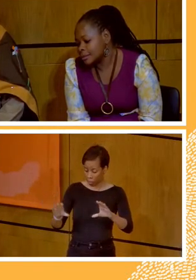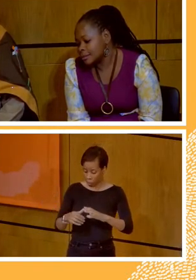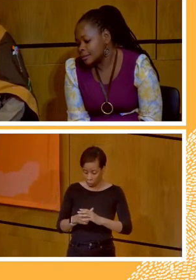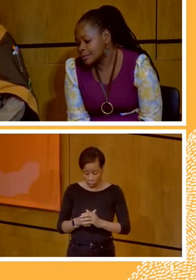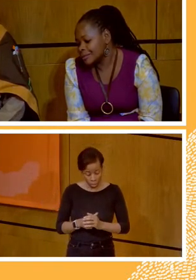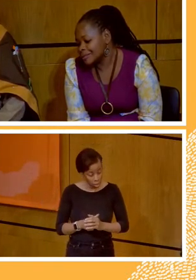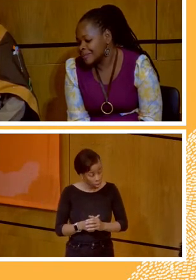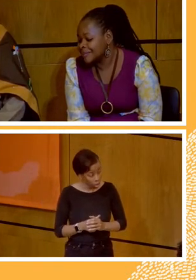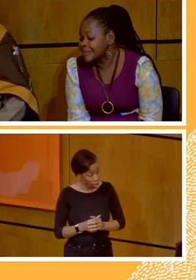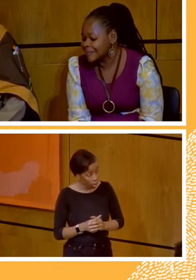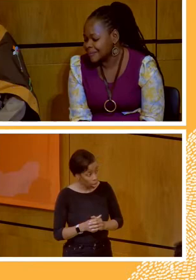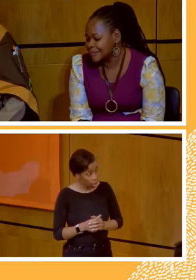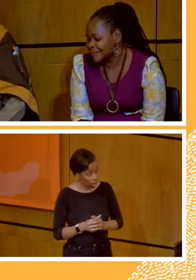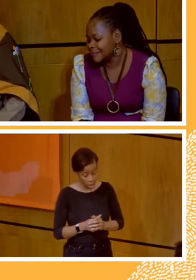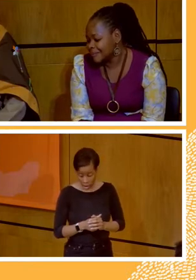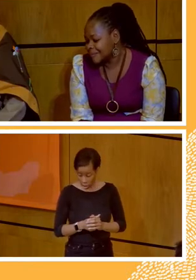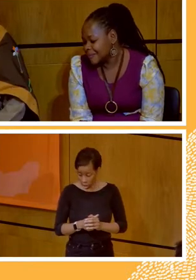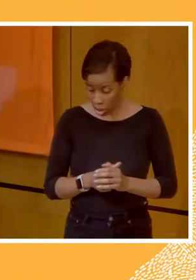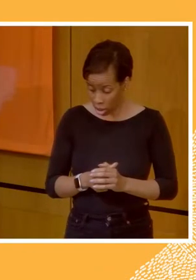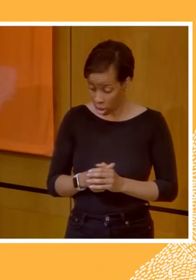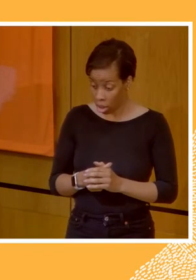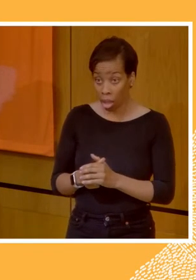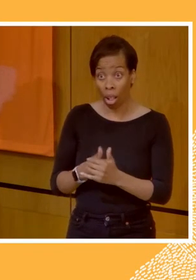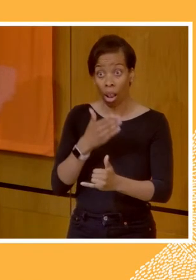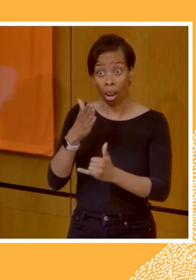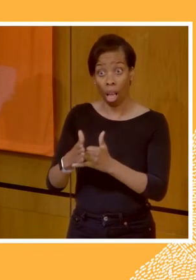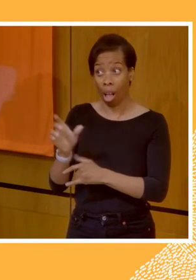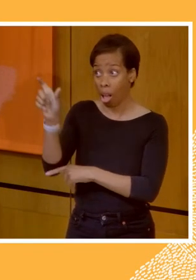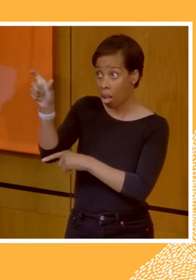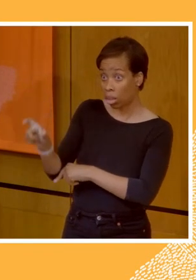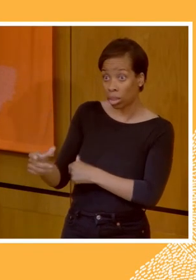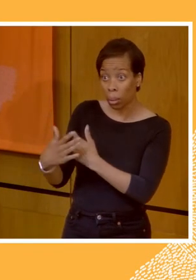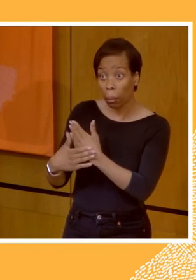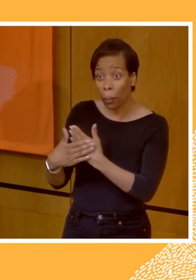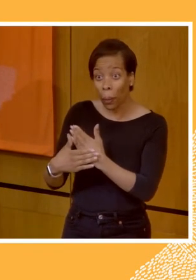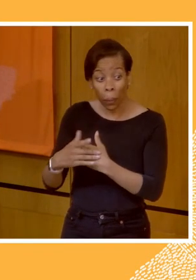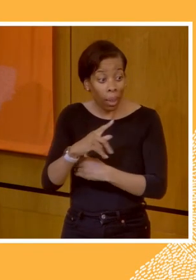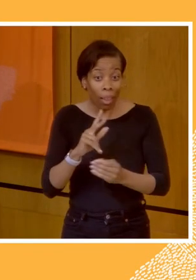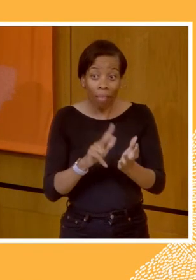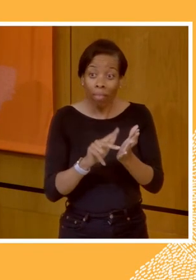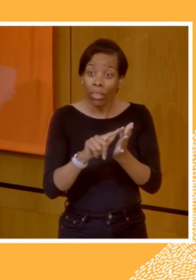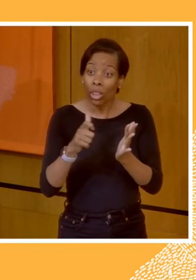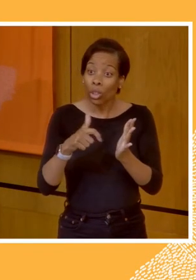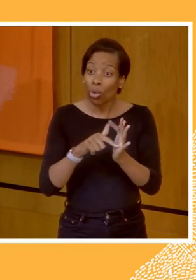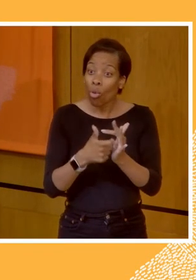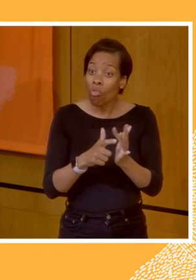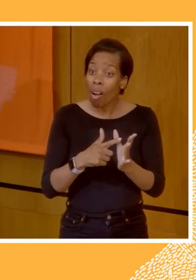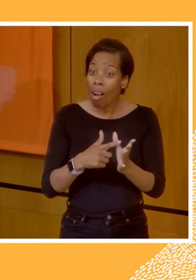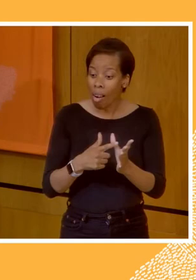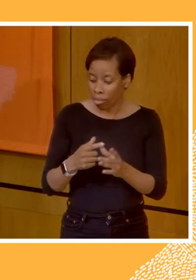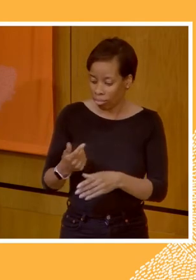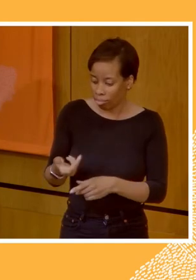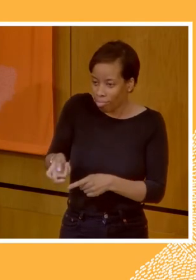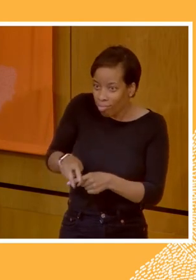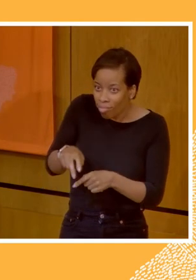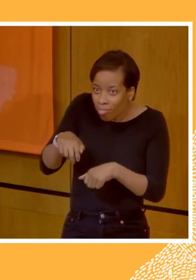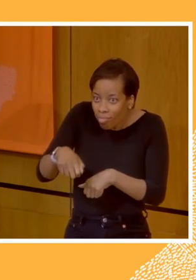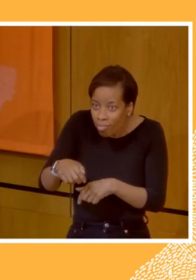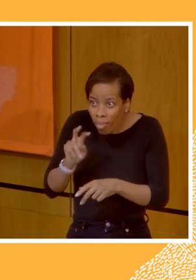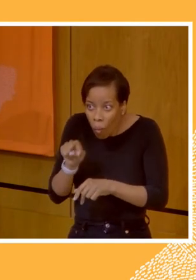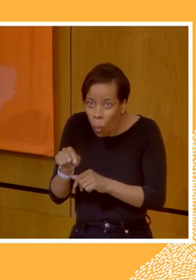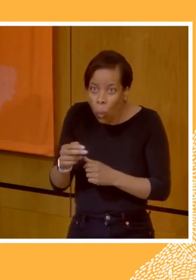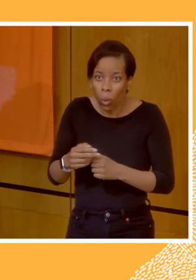Victoria in the last one. Maybe Vic, I'll turn to you to just talk about these photos, Vic and Ben, what they are and what's going